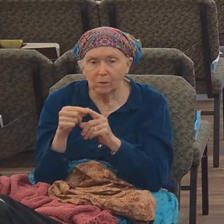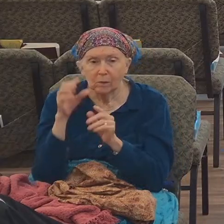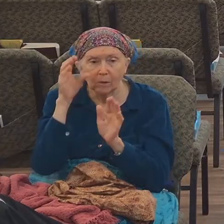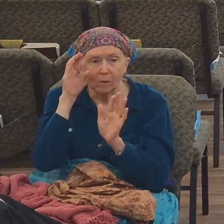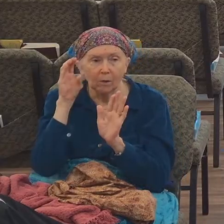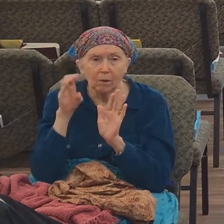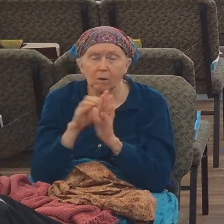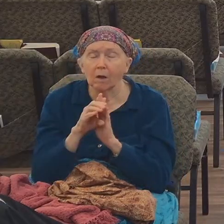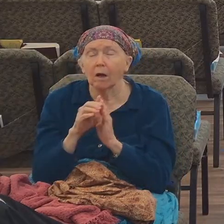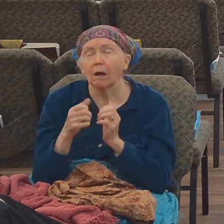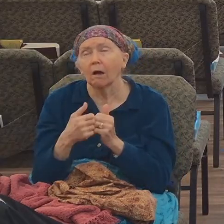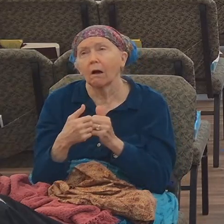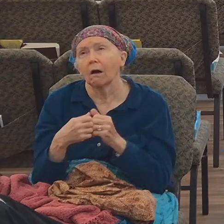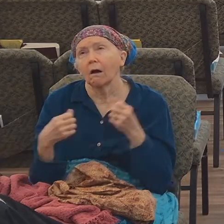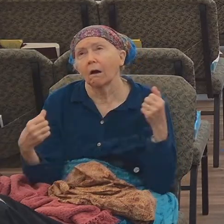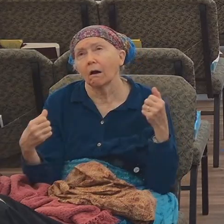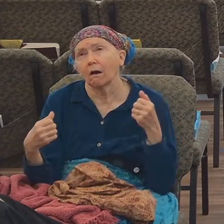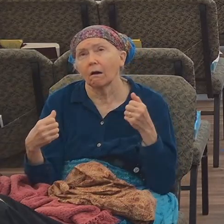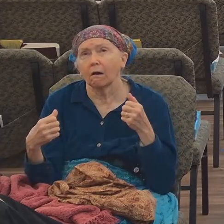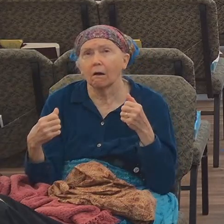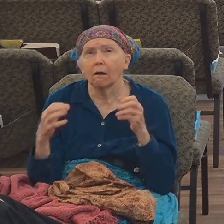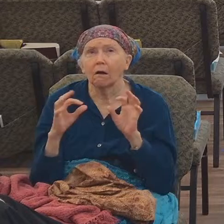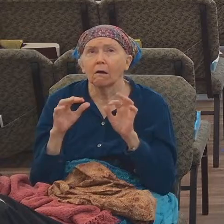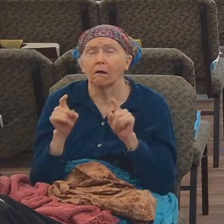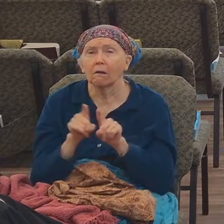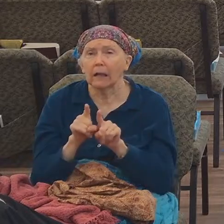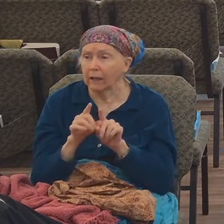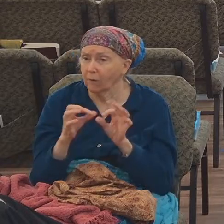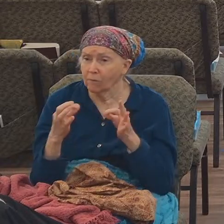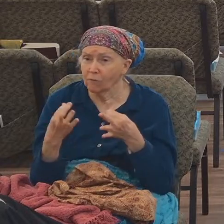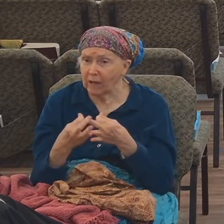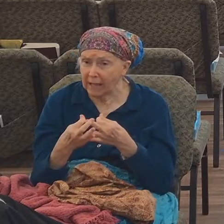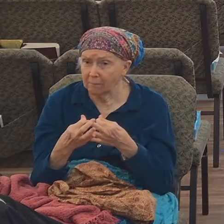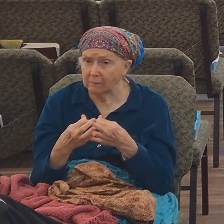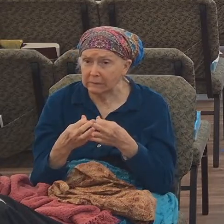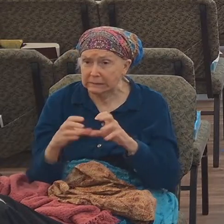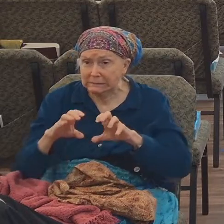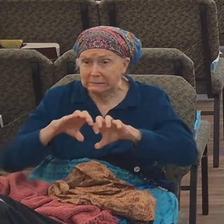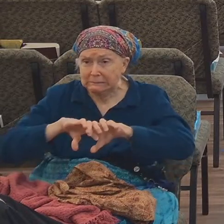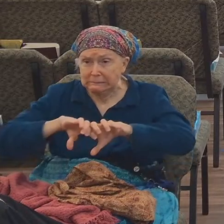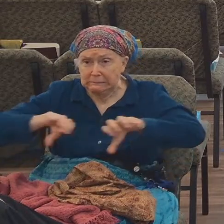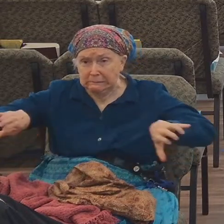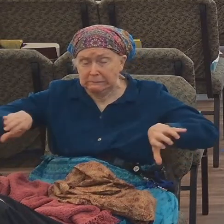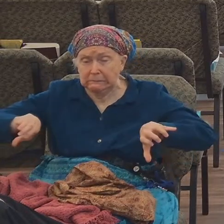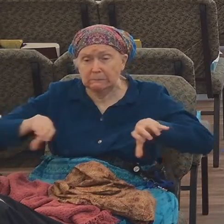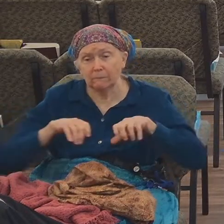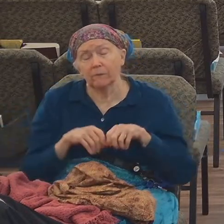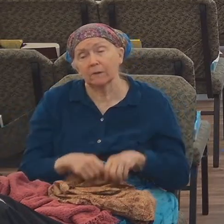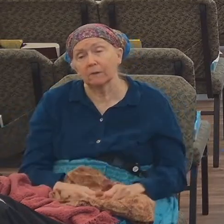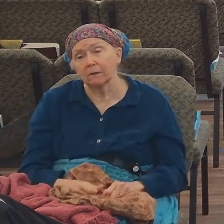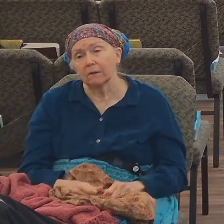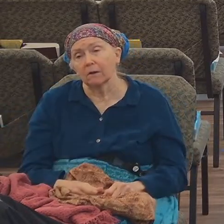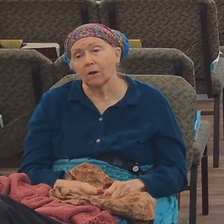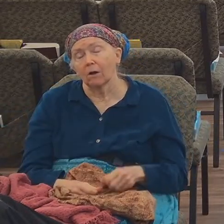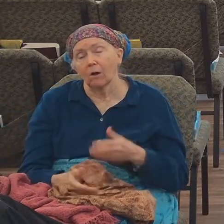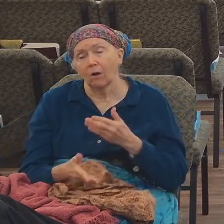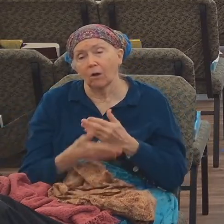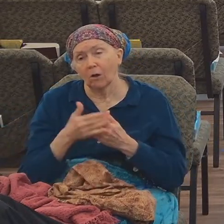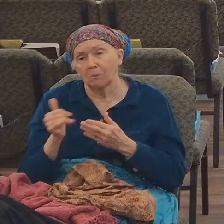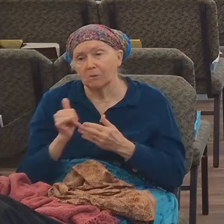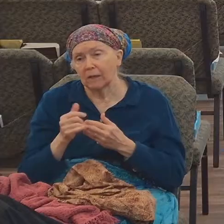separated, torn apart. It's like the family has been separated, right? Almost like a paternal loss in a sense,